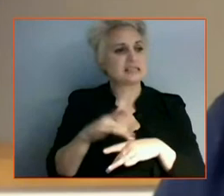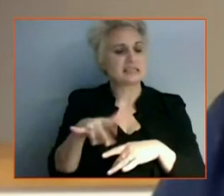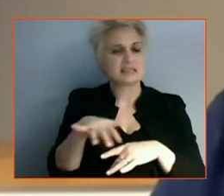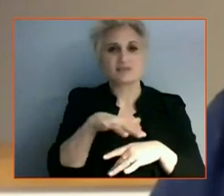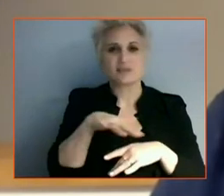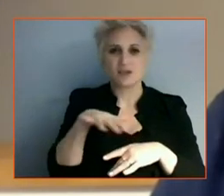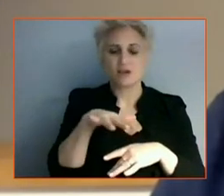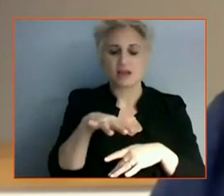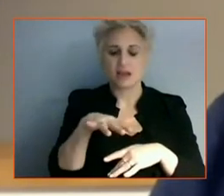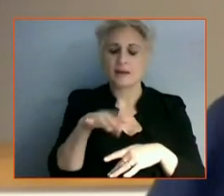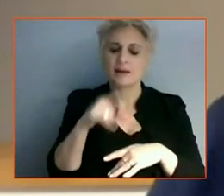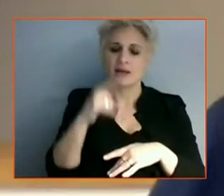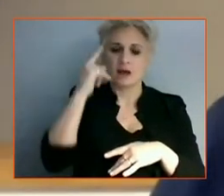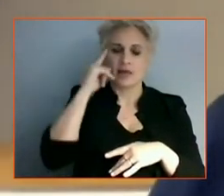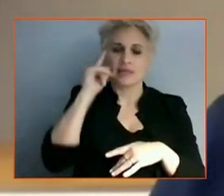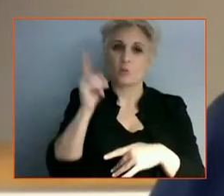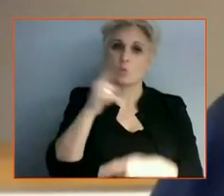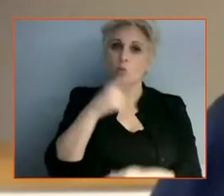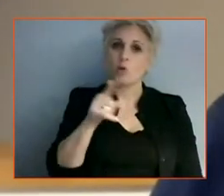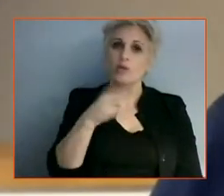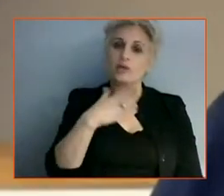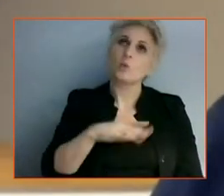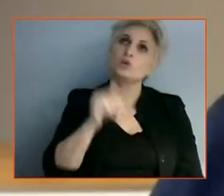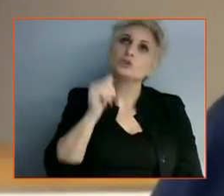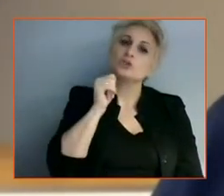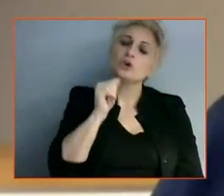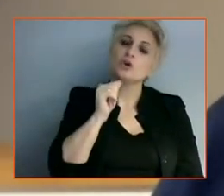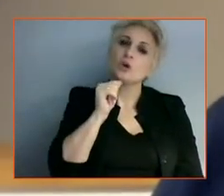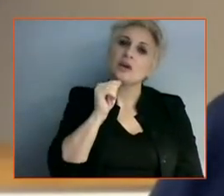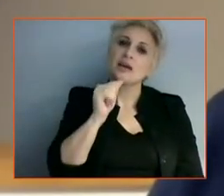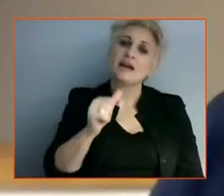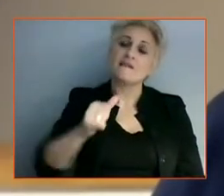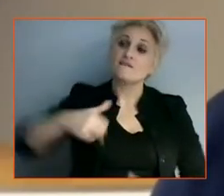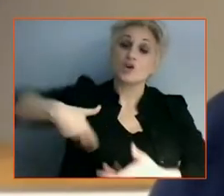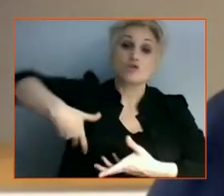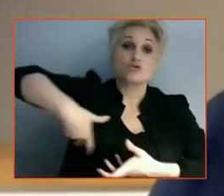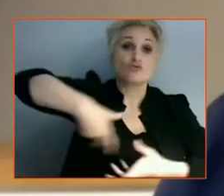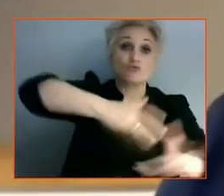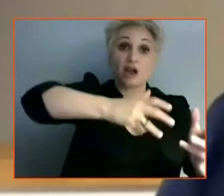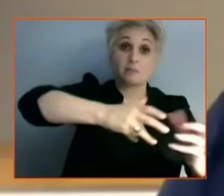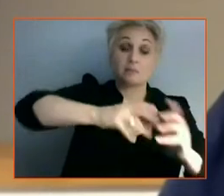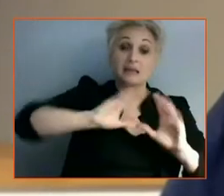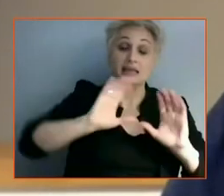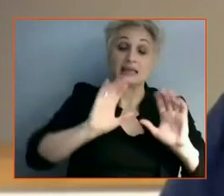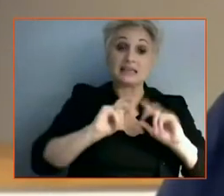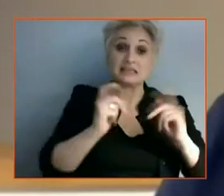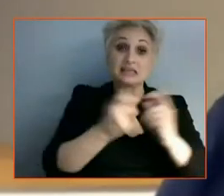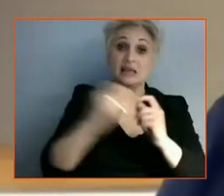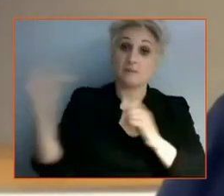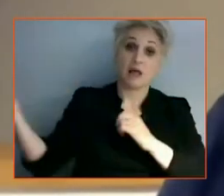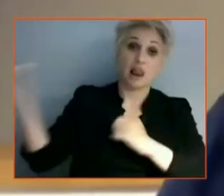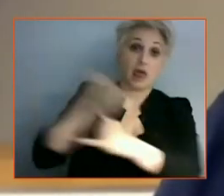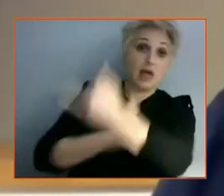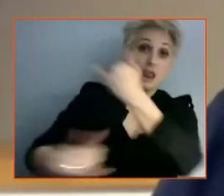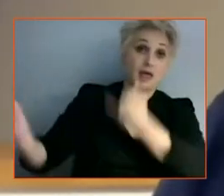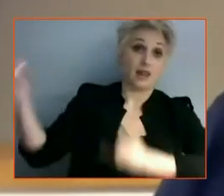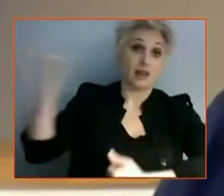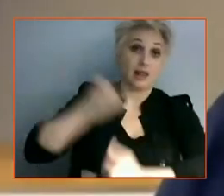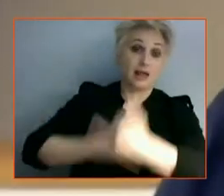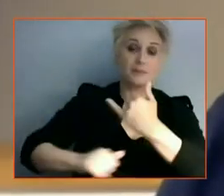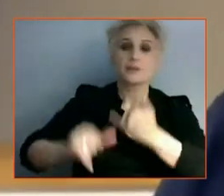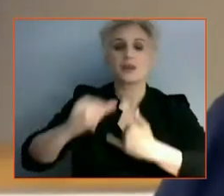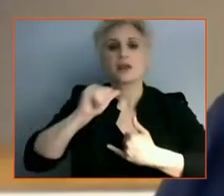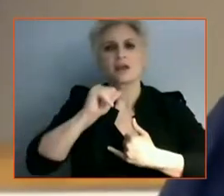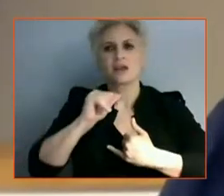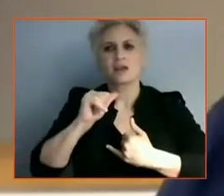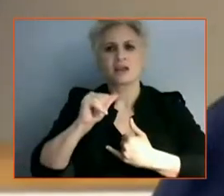know is if we can bring in rugby teams, and Crankworks is on the list of being able to bring in people, how